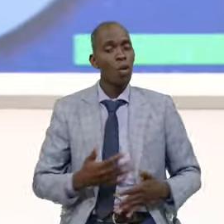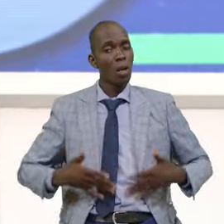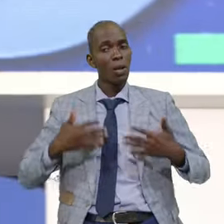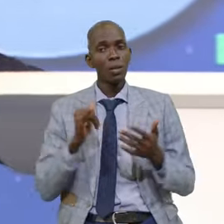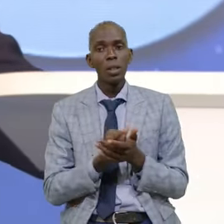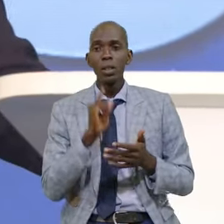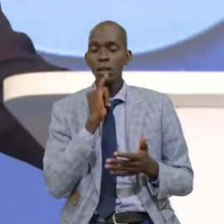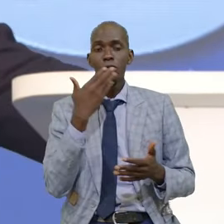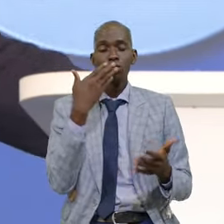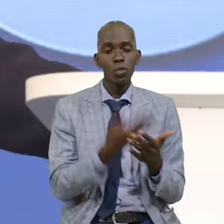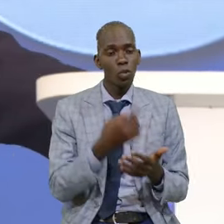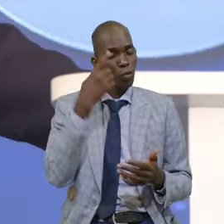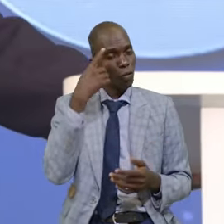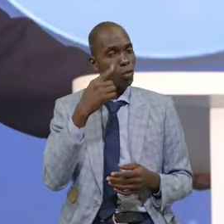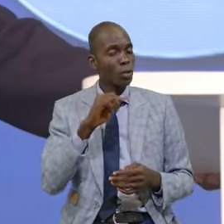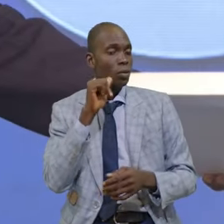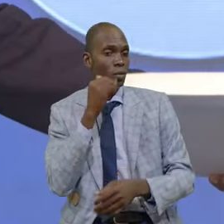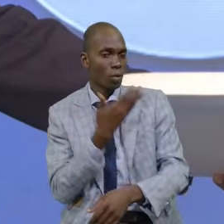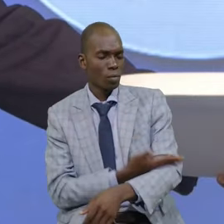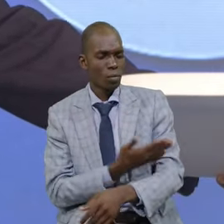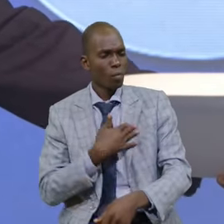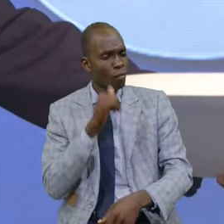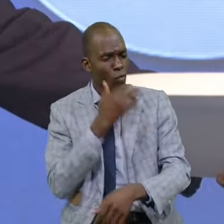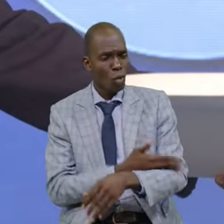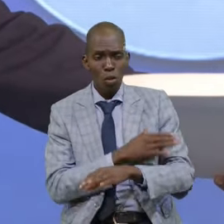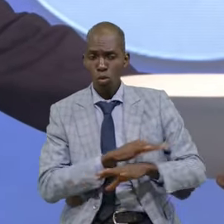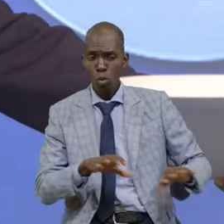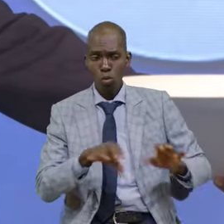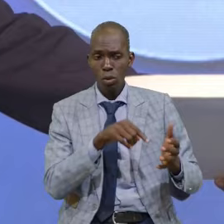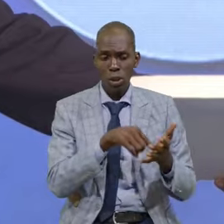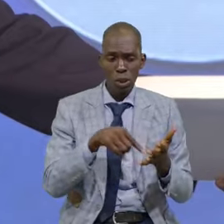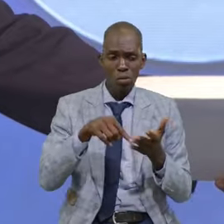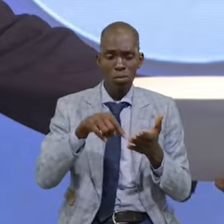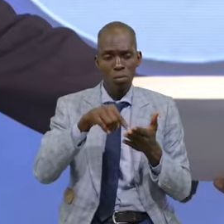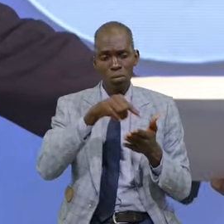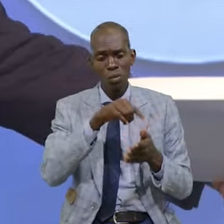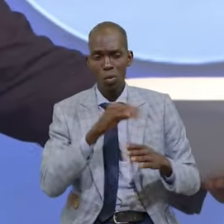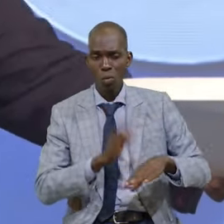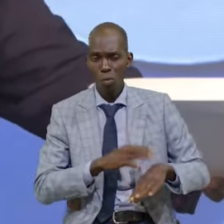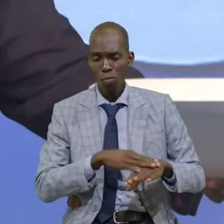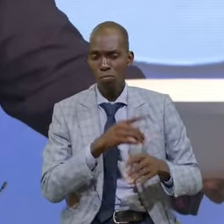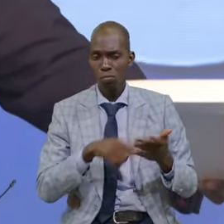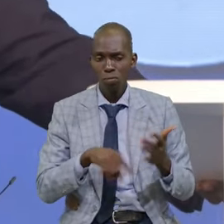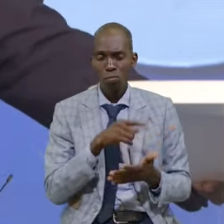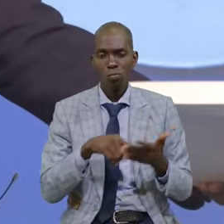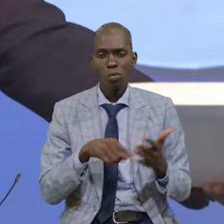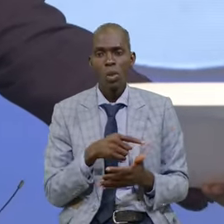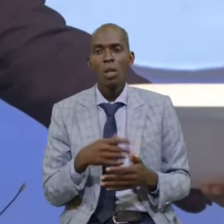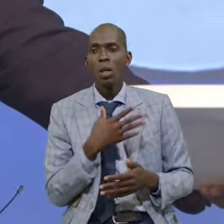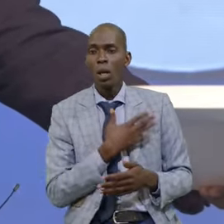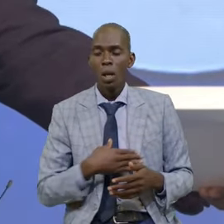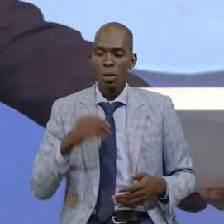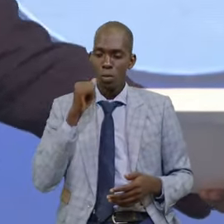daughter. My daughter, don't do this, don't do this, don't do that. And ladies should do that